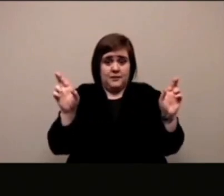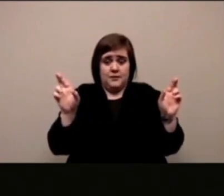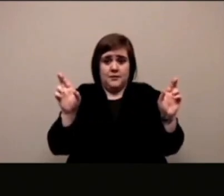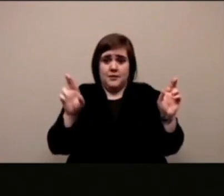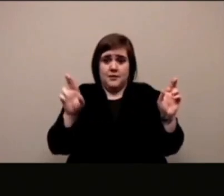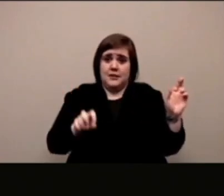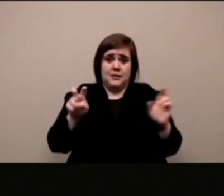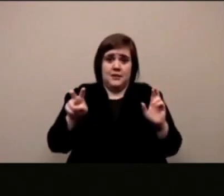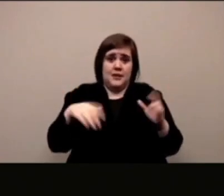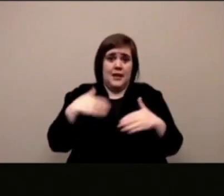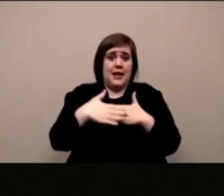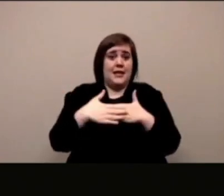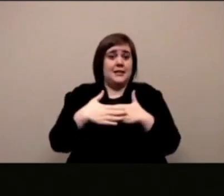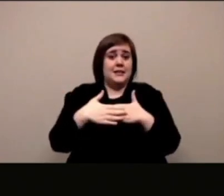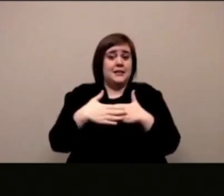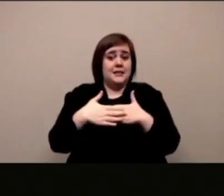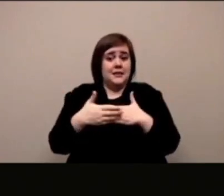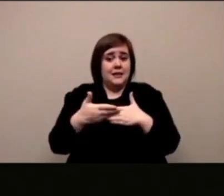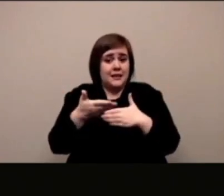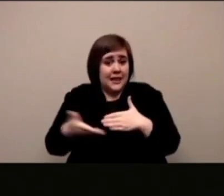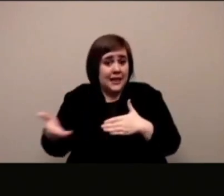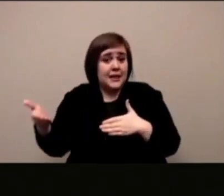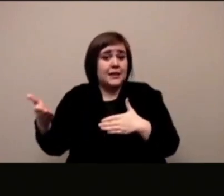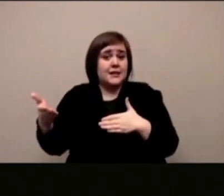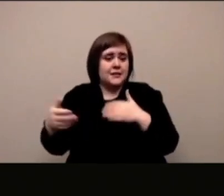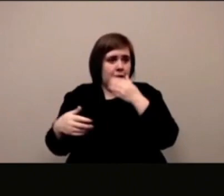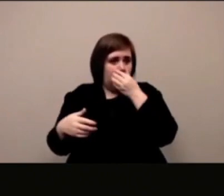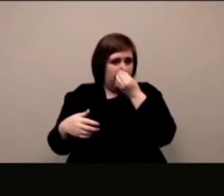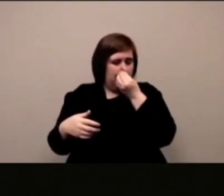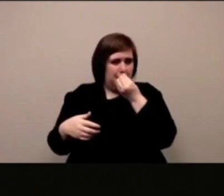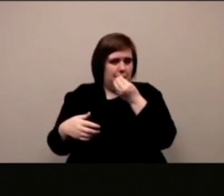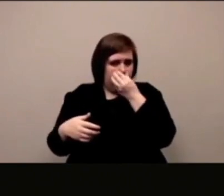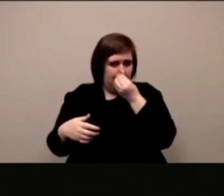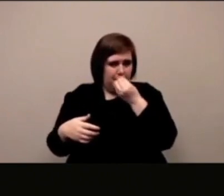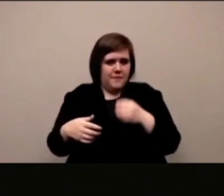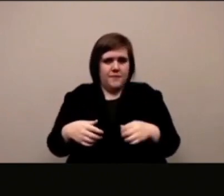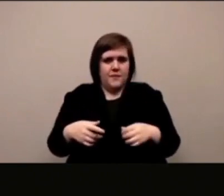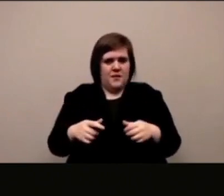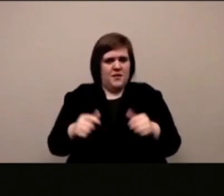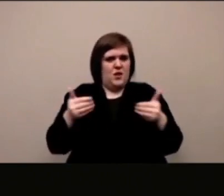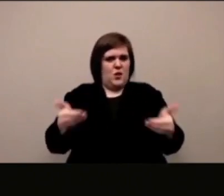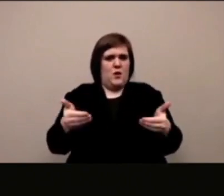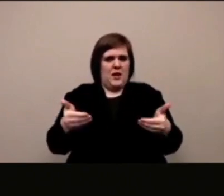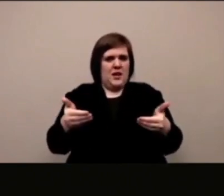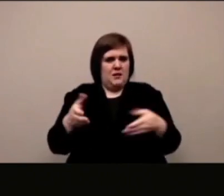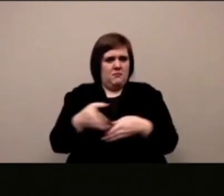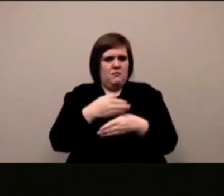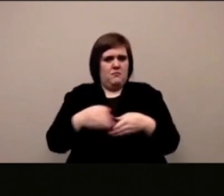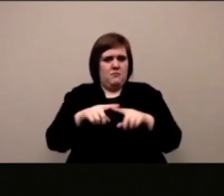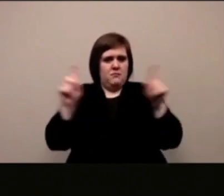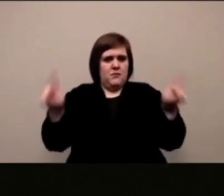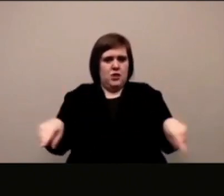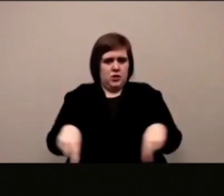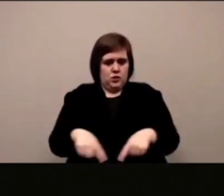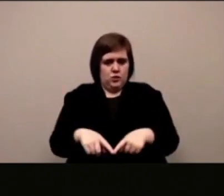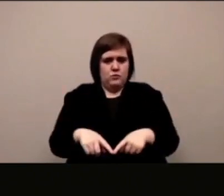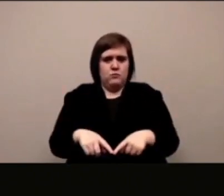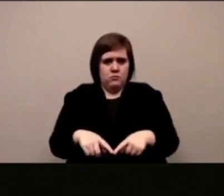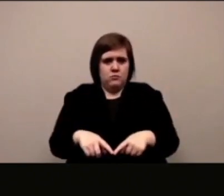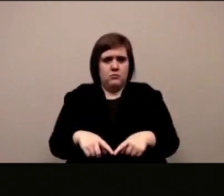thing? Yes, I'm ready. Sweet. I'm gonna go ahead and share my screen. All right, so